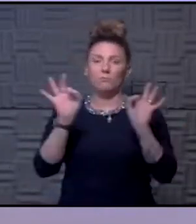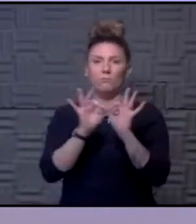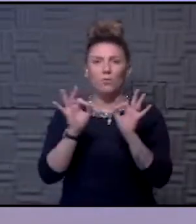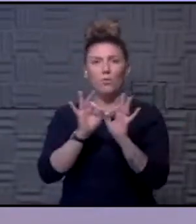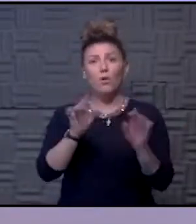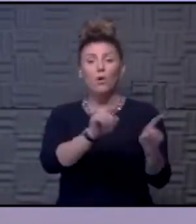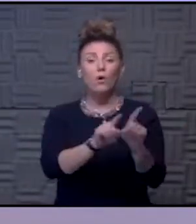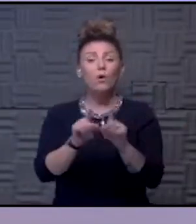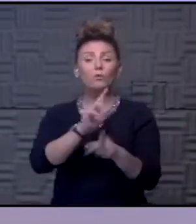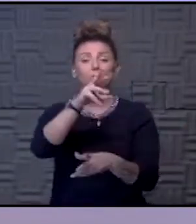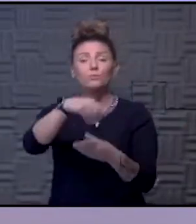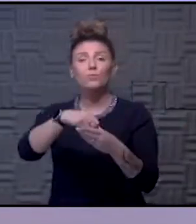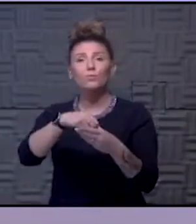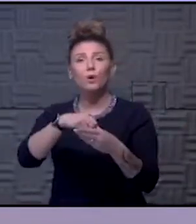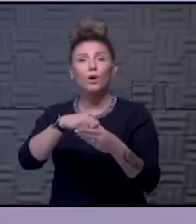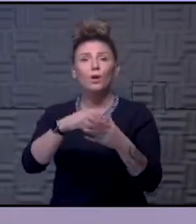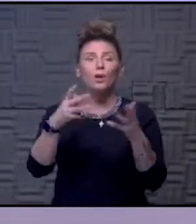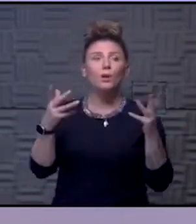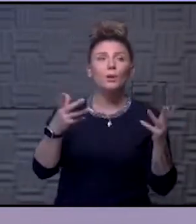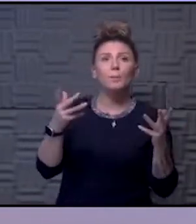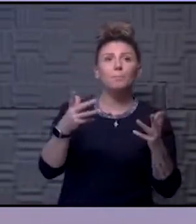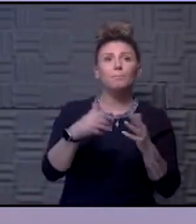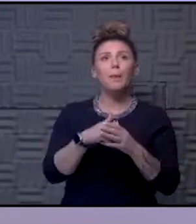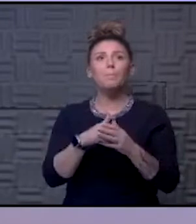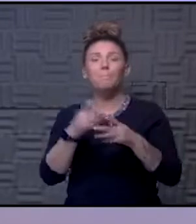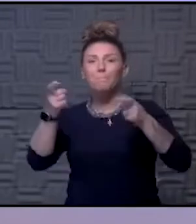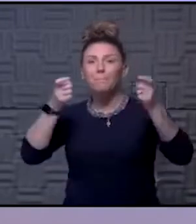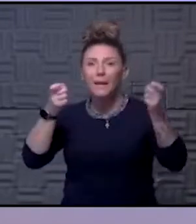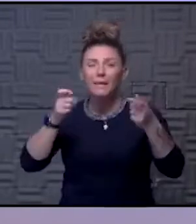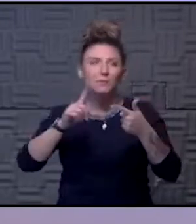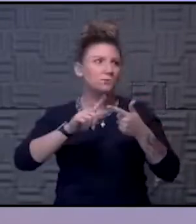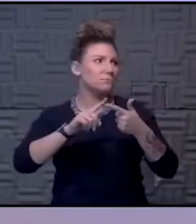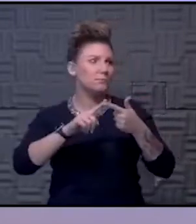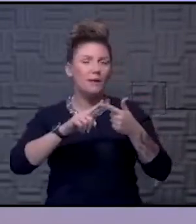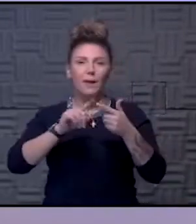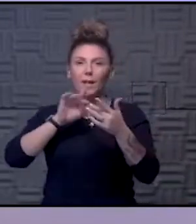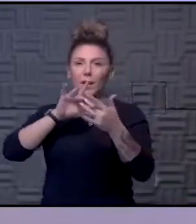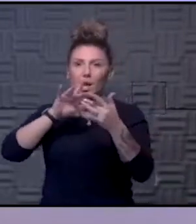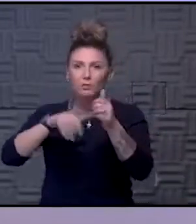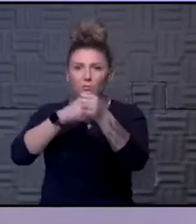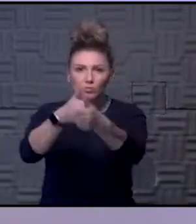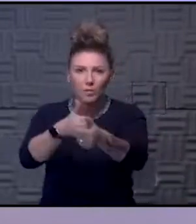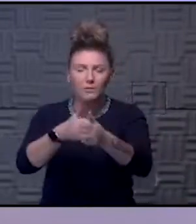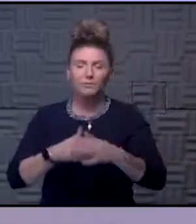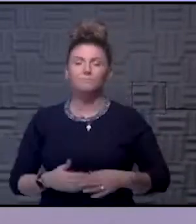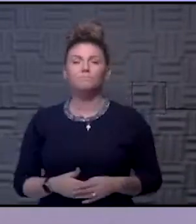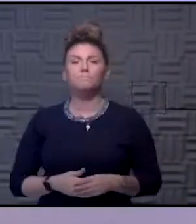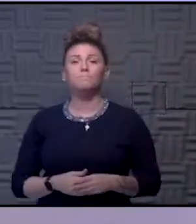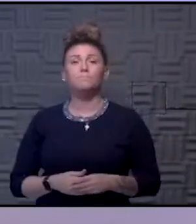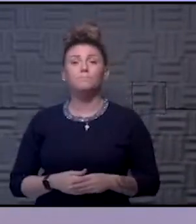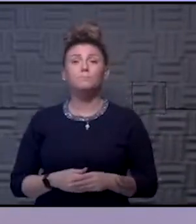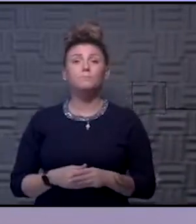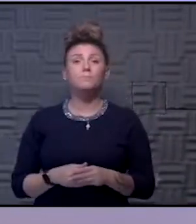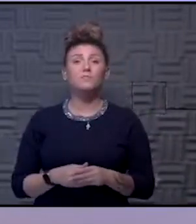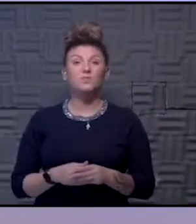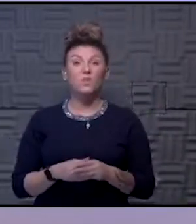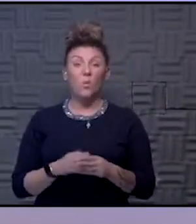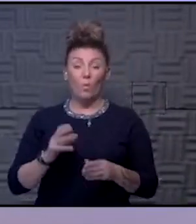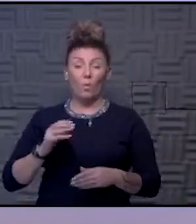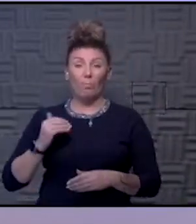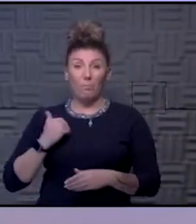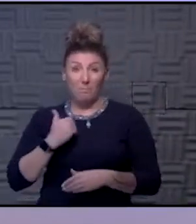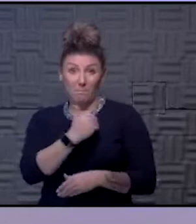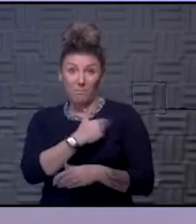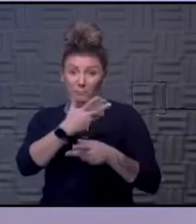also involved with case management and contact tracing. So because they're trusted members of the